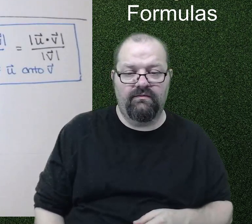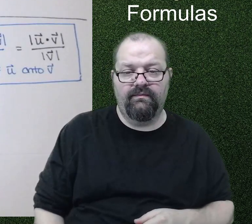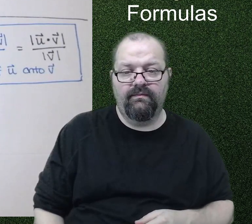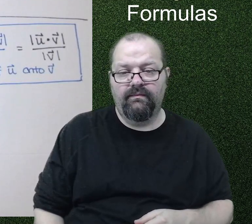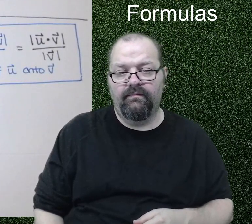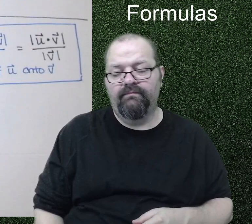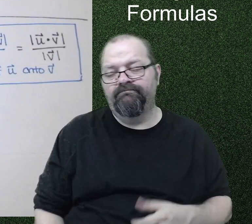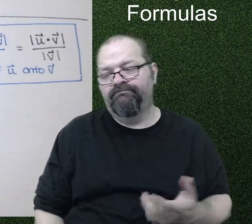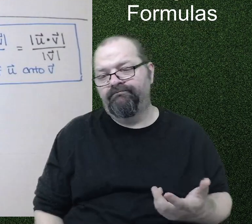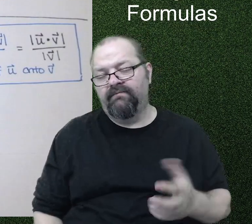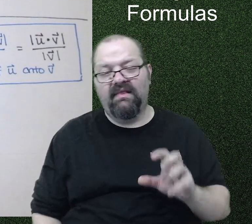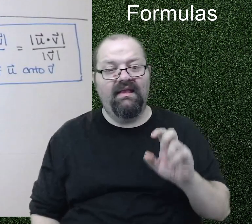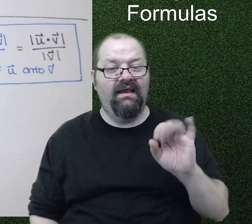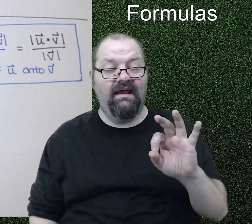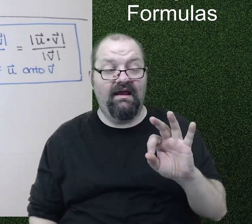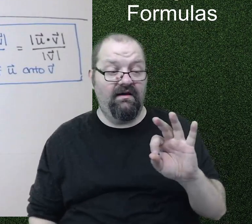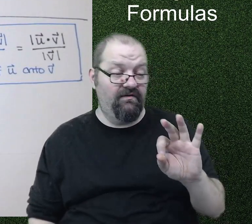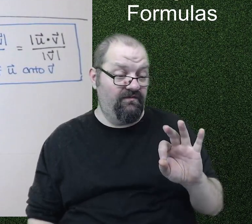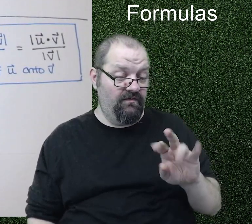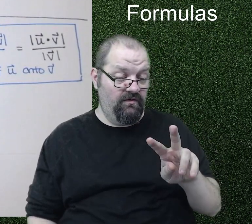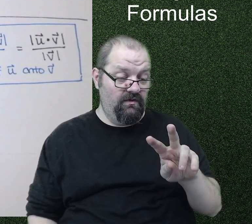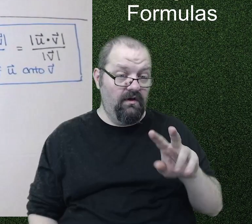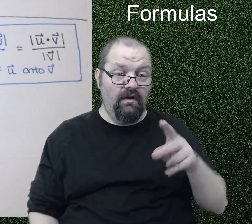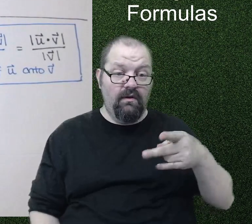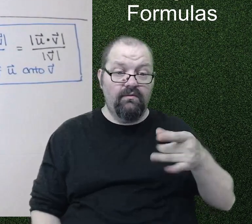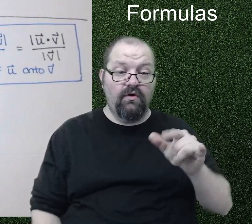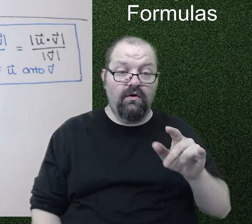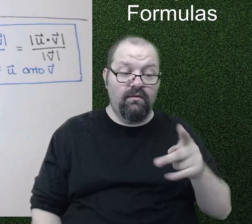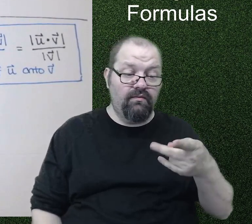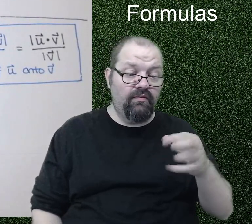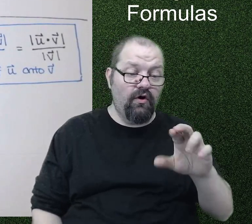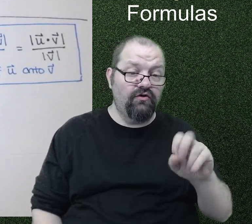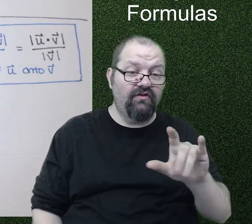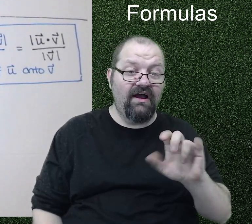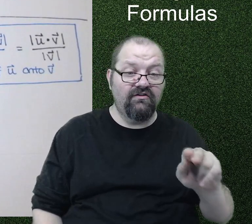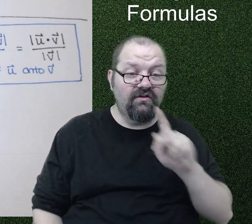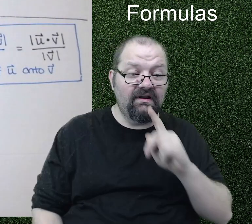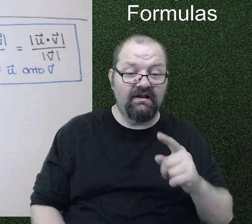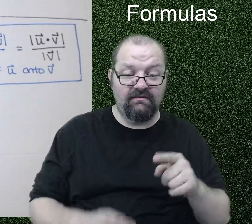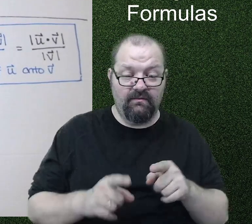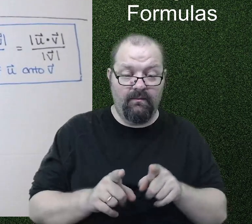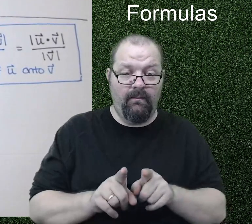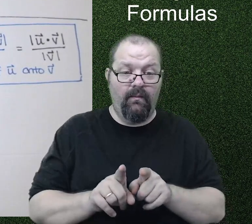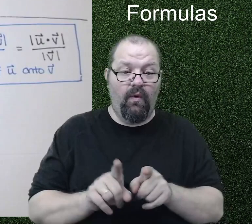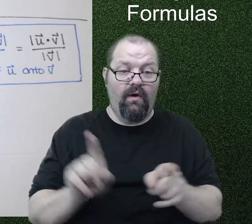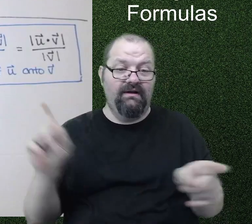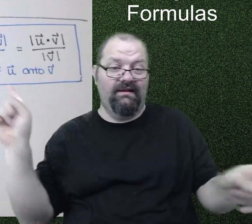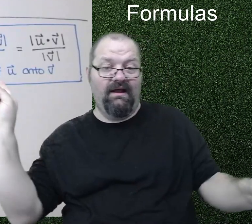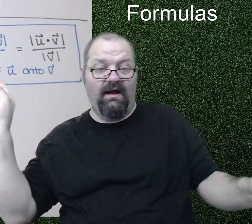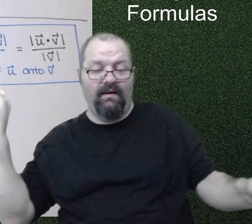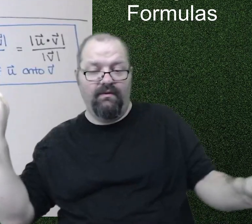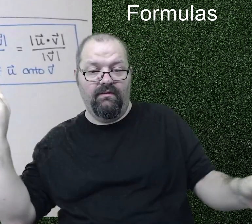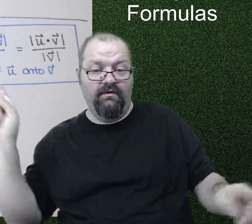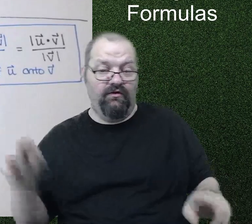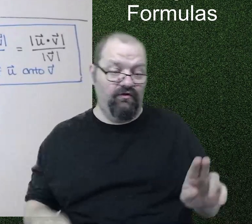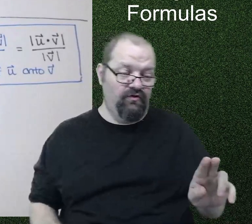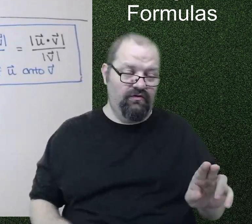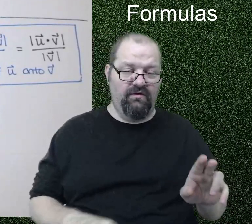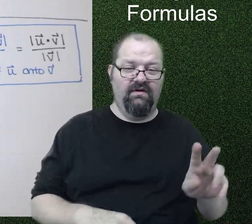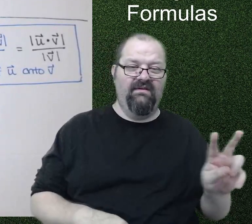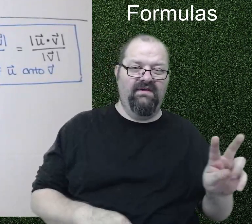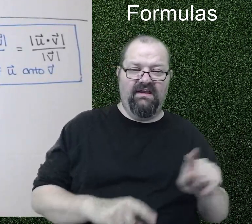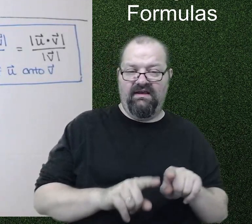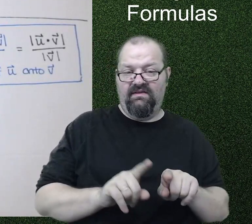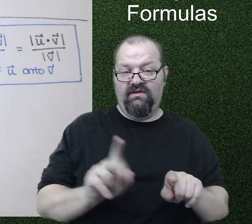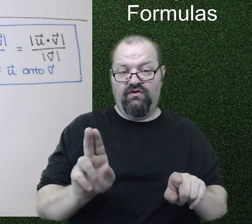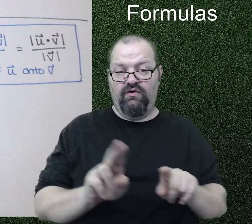If the projection and v are pointed in opposite directions, maybe because our u is over here, and I'll have to show you a picture